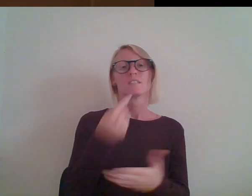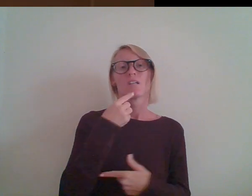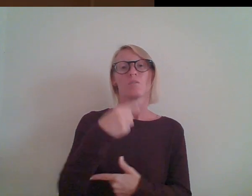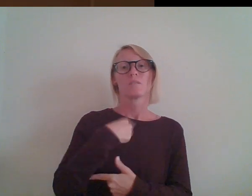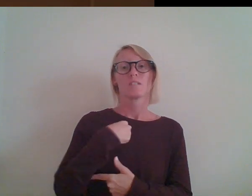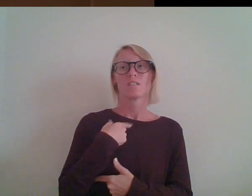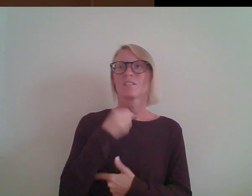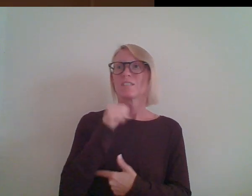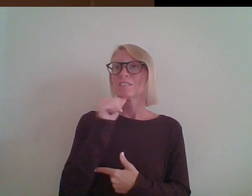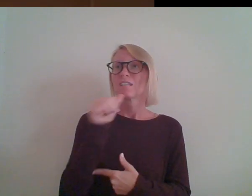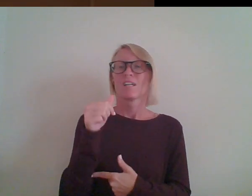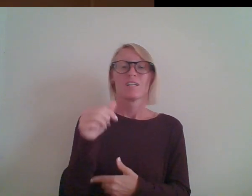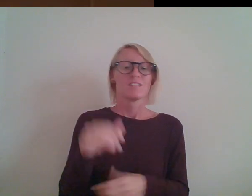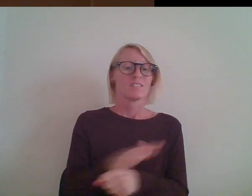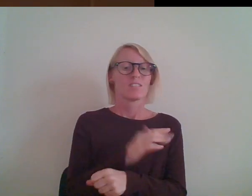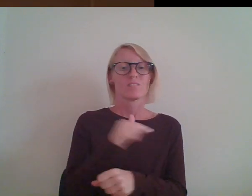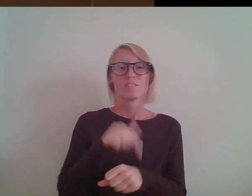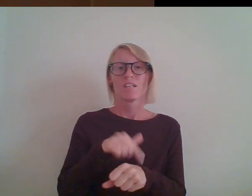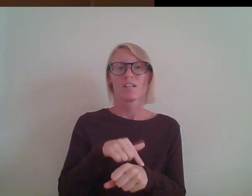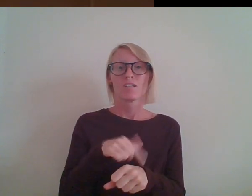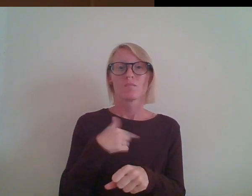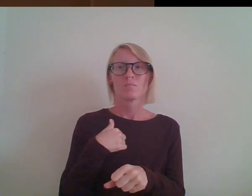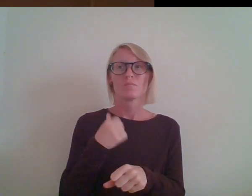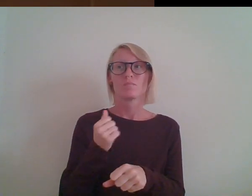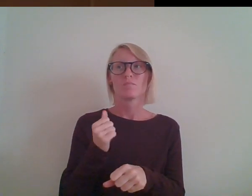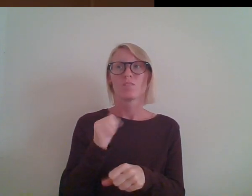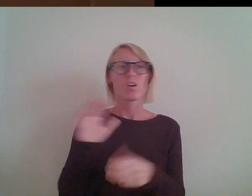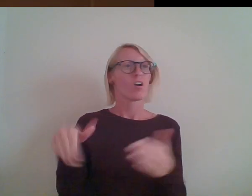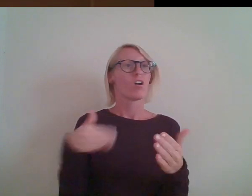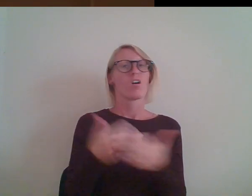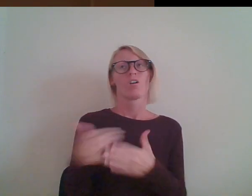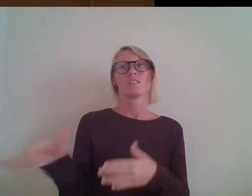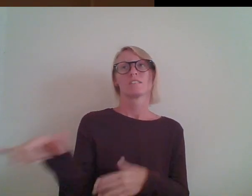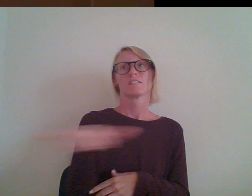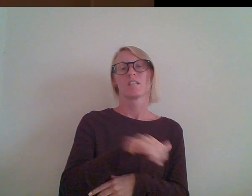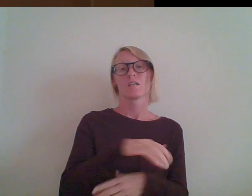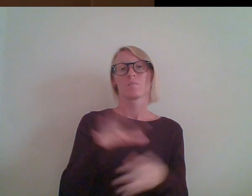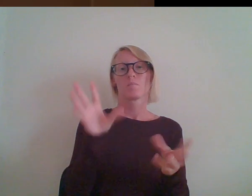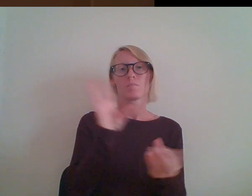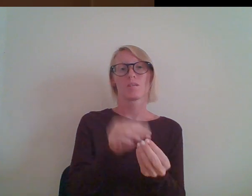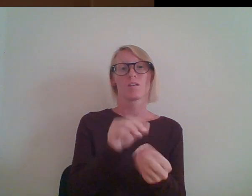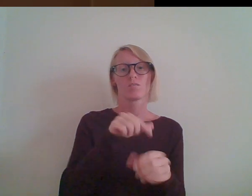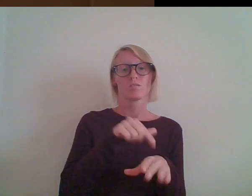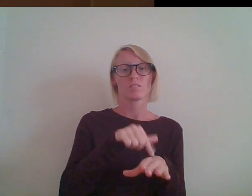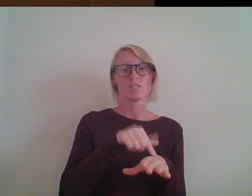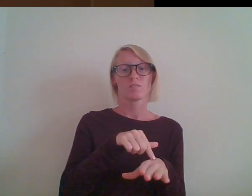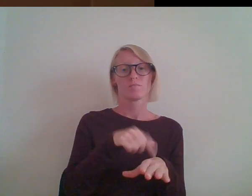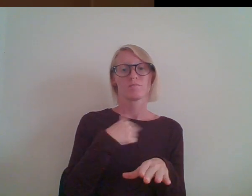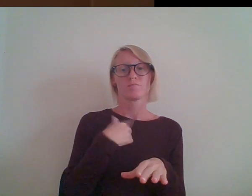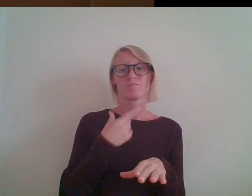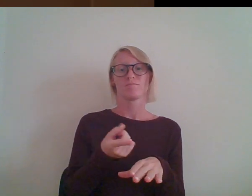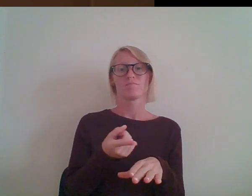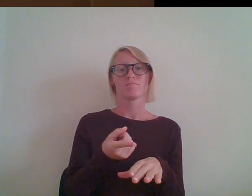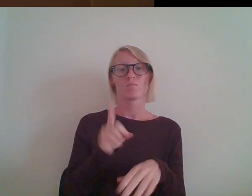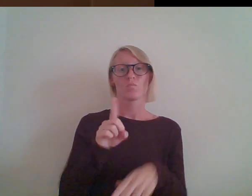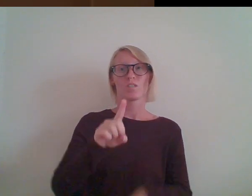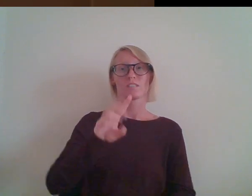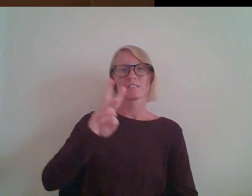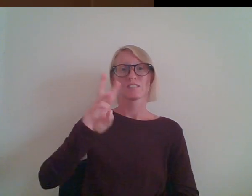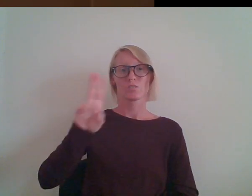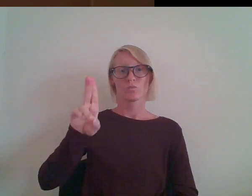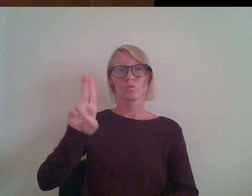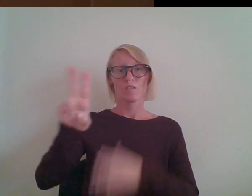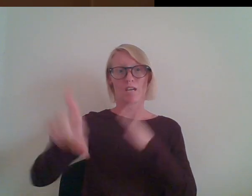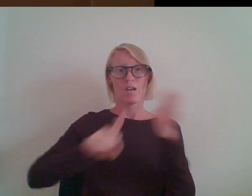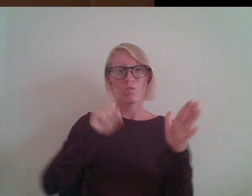162 hours in a week? We all have the same amount of time. Marty has no more nor less than anybody in this room. The real question is,